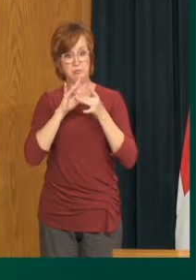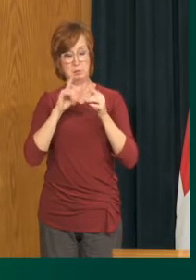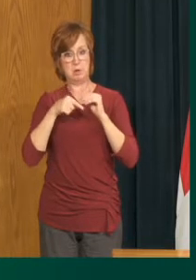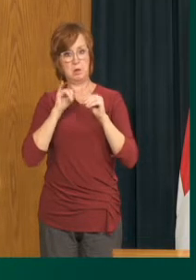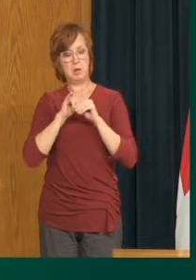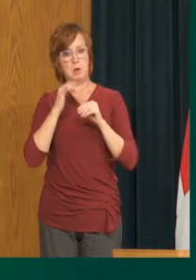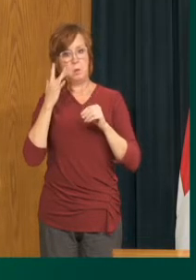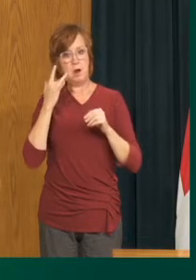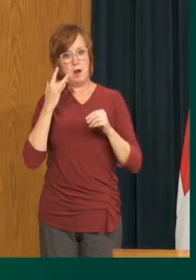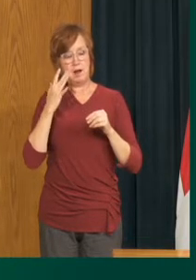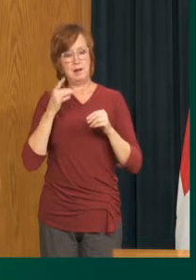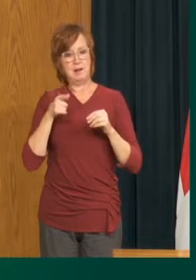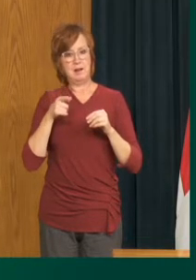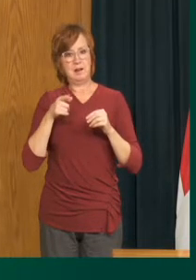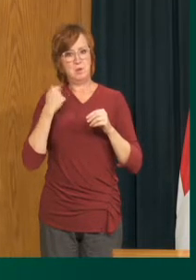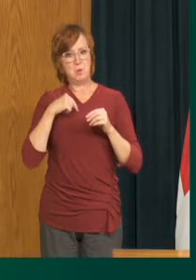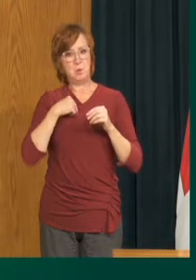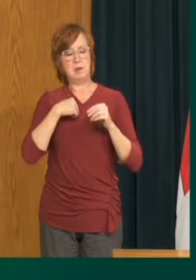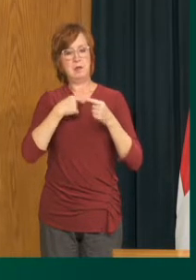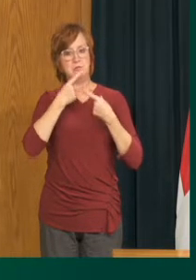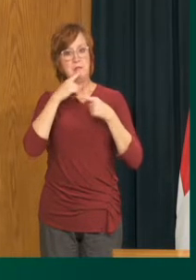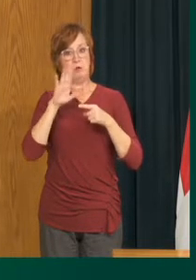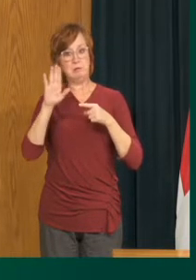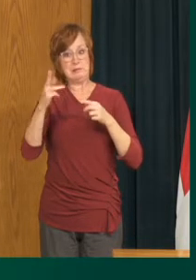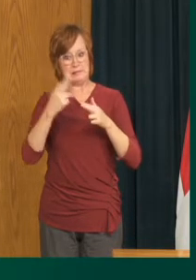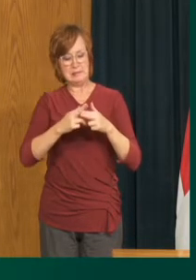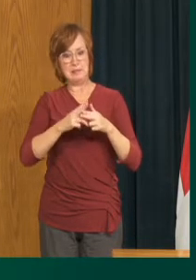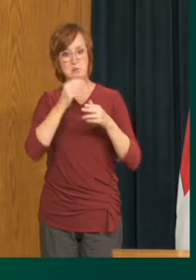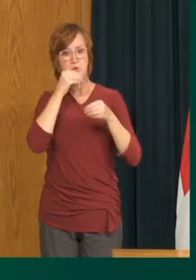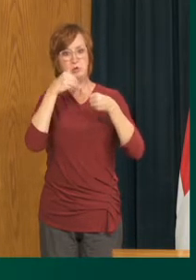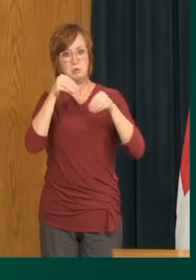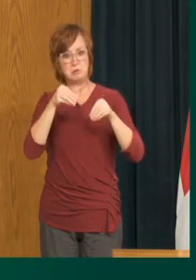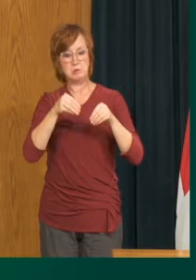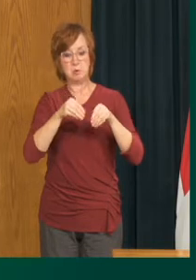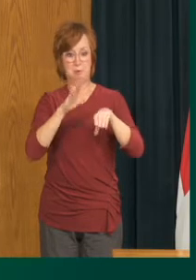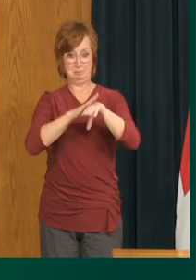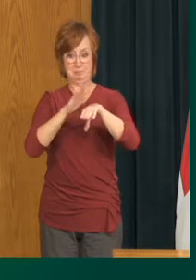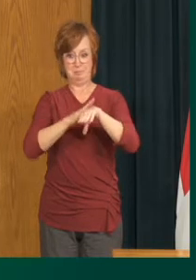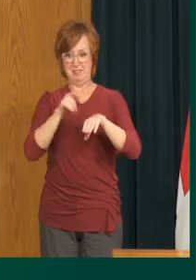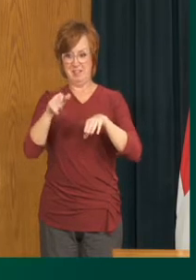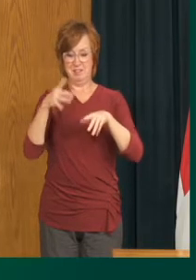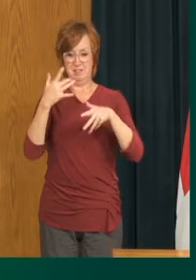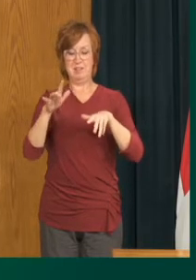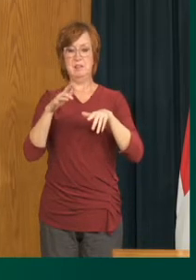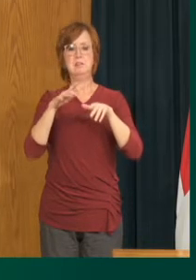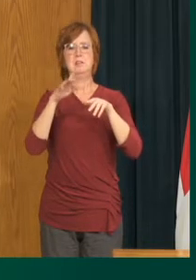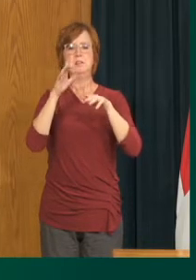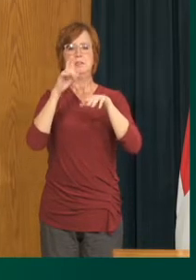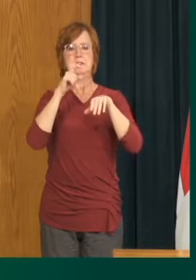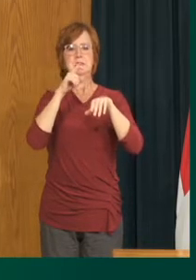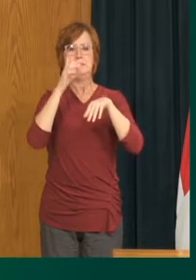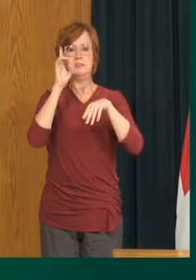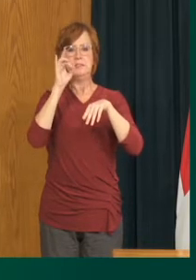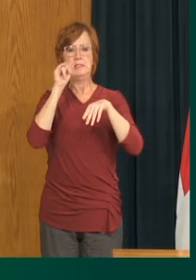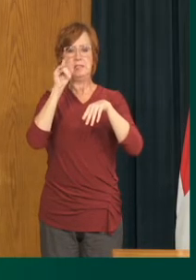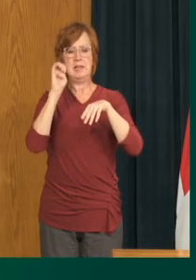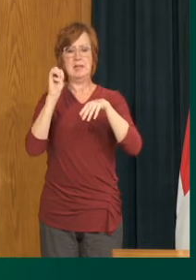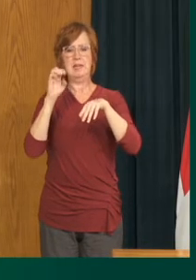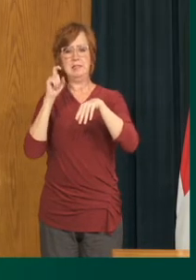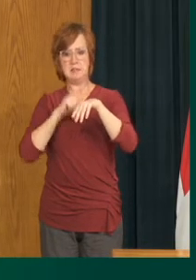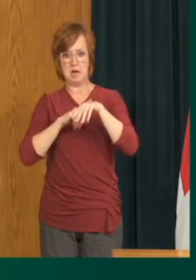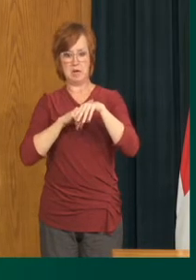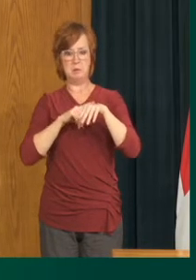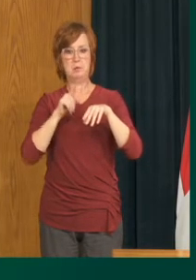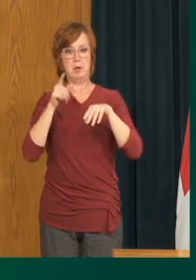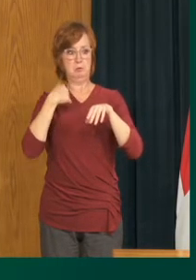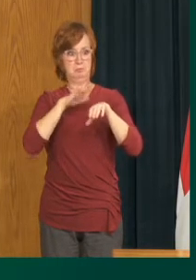to a grocery store and then was symptomatic and it was thought by public health that this person was infectious while they visited grocery store, a public service